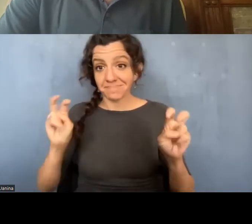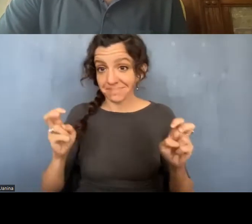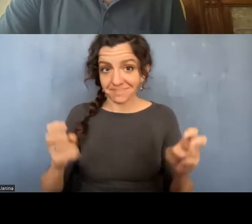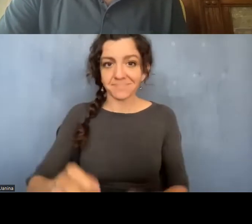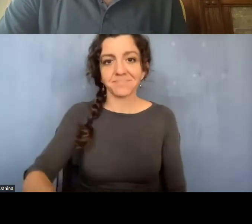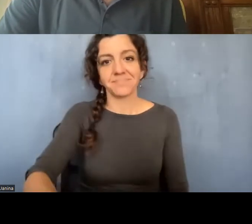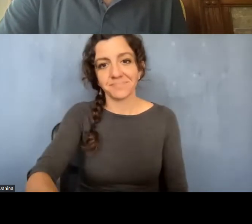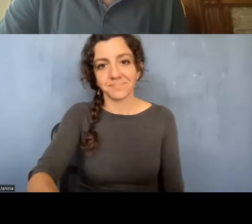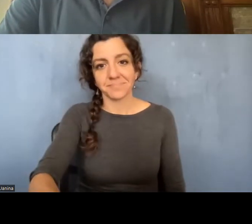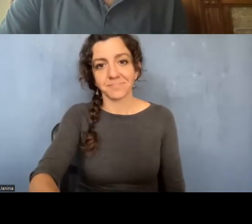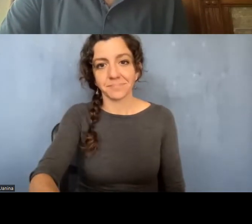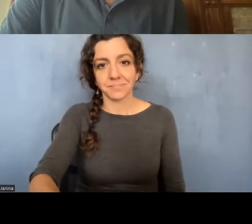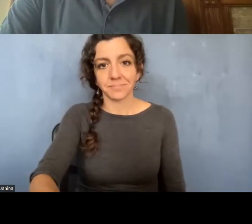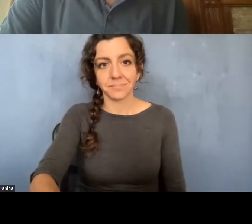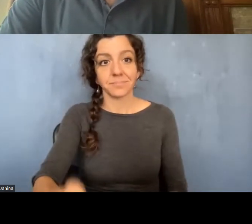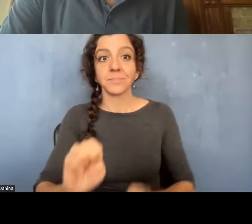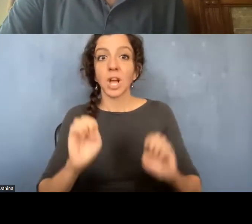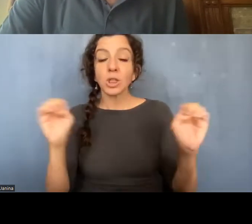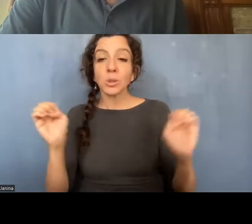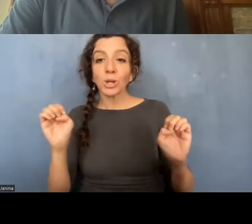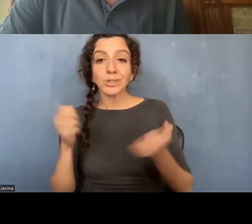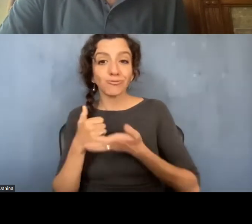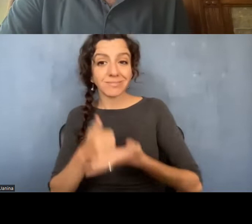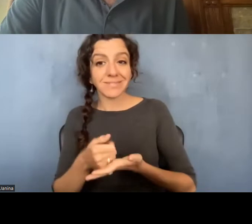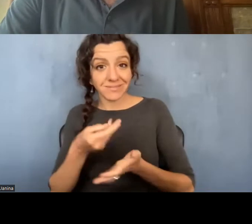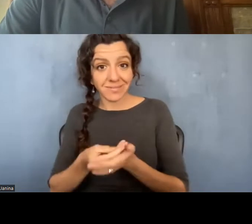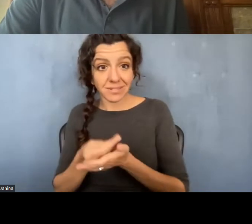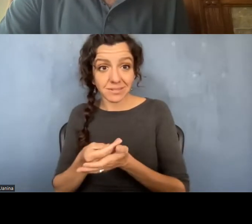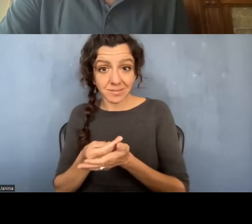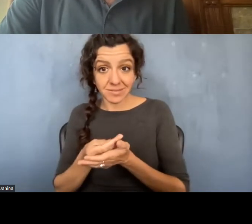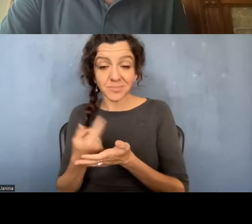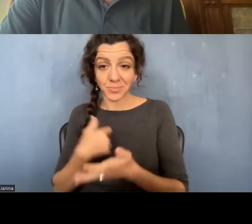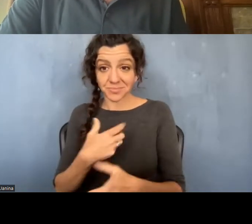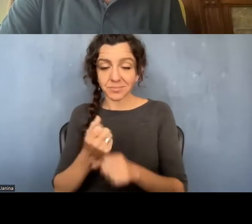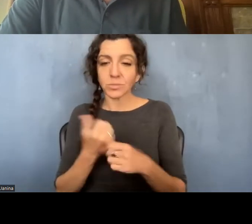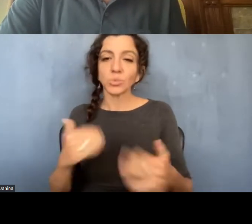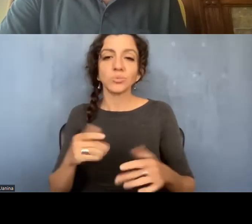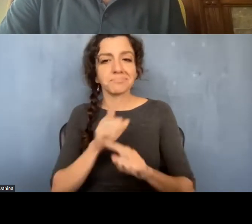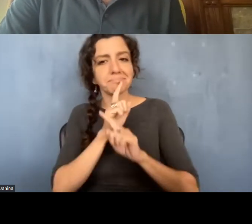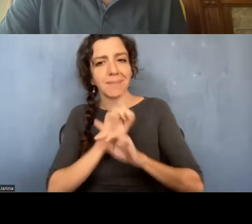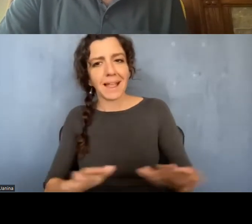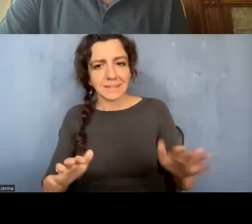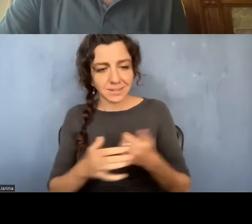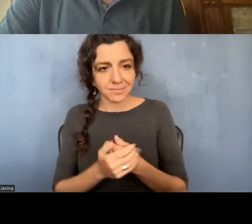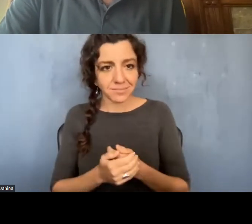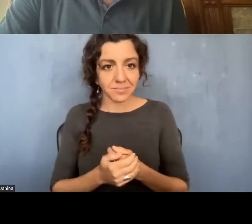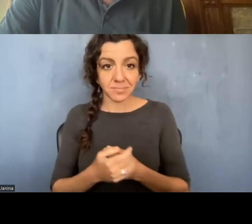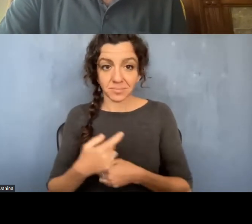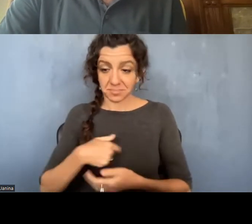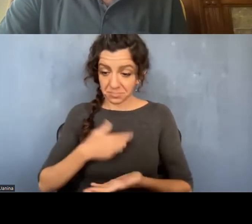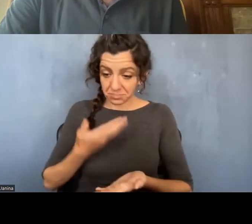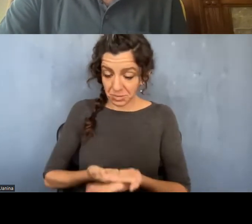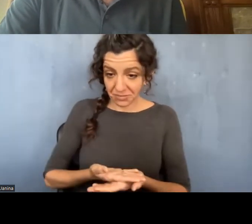that has come through in response to the pandemic has been a true blessing. We have proven to ourselves and others that